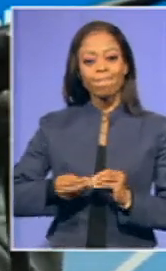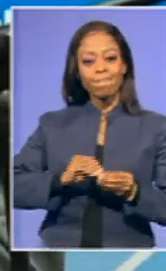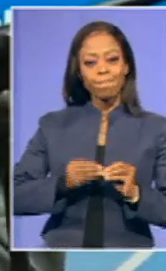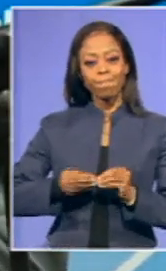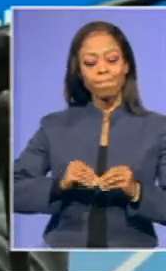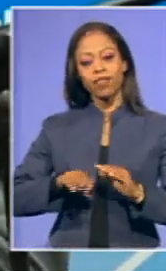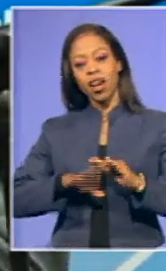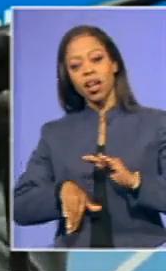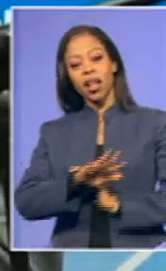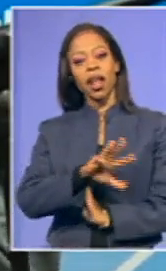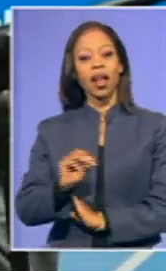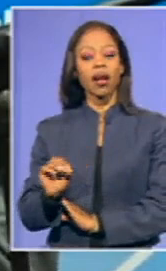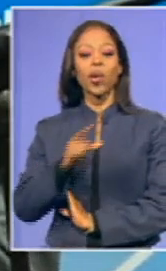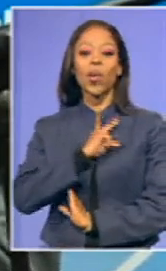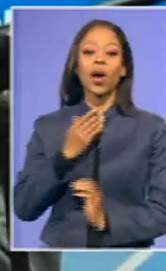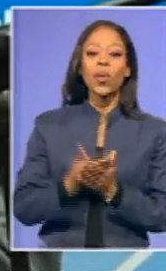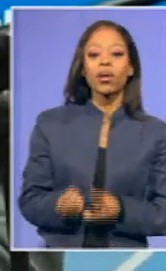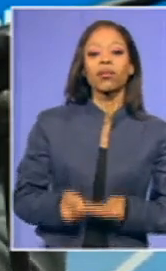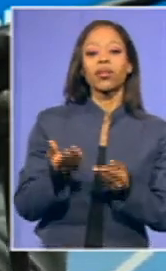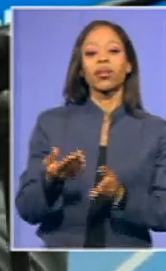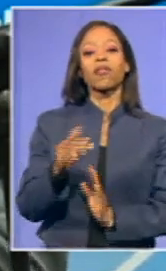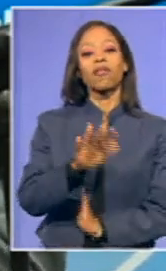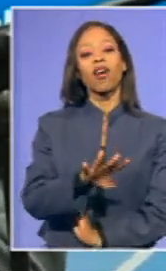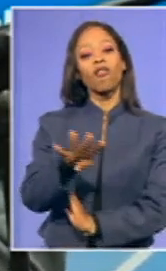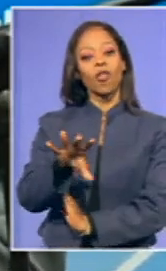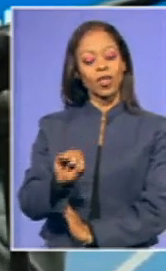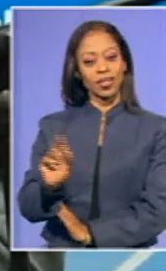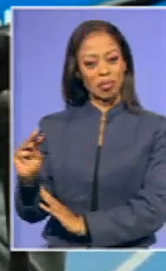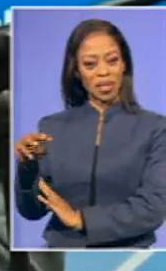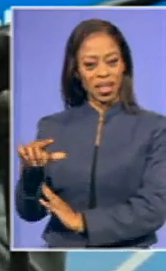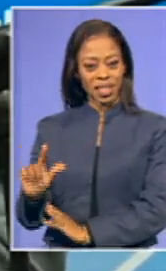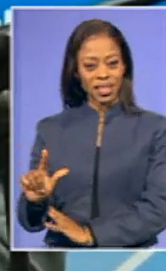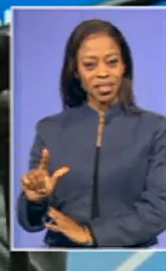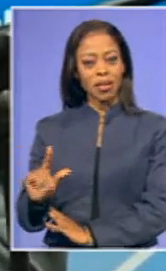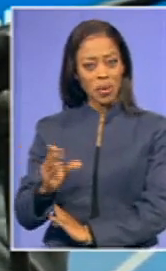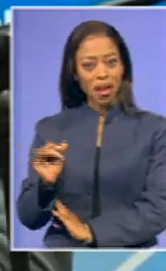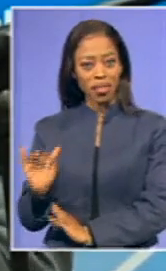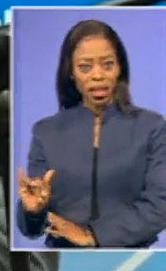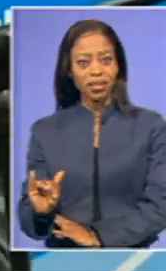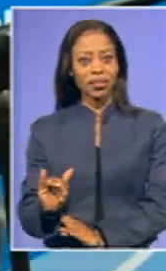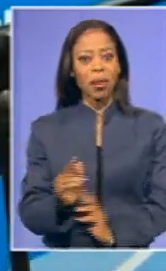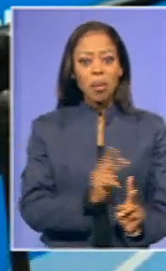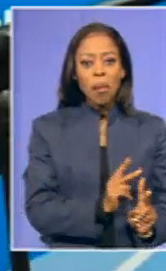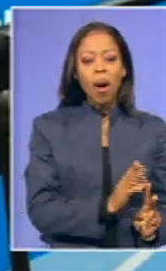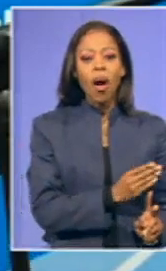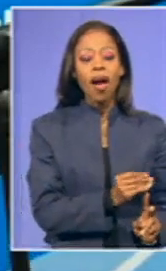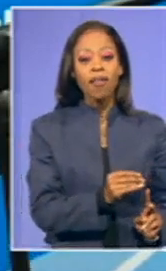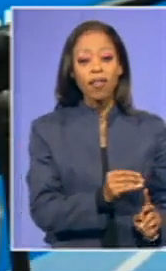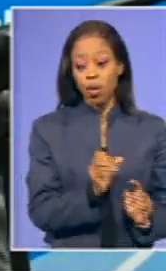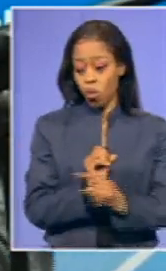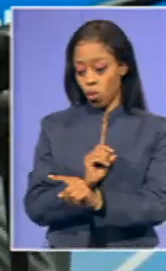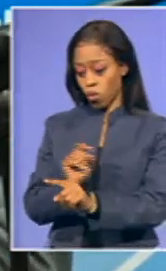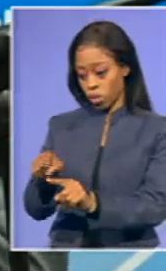under 900 just to provide 540 megaliters. That's what we have in place. We have a buffer in place so that if one